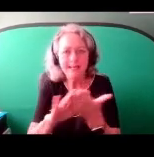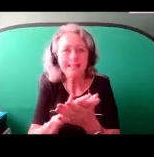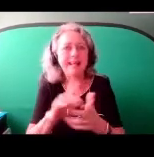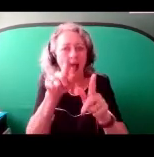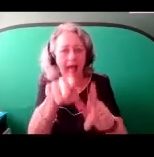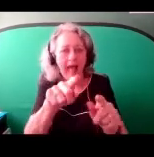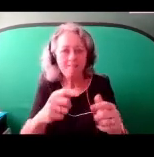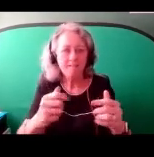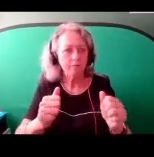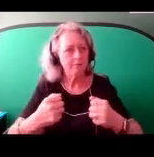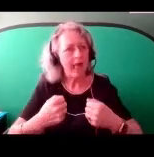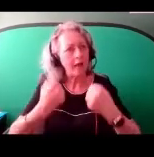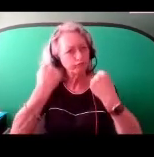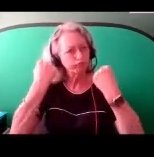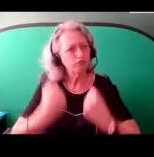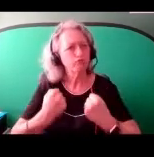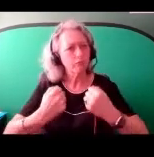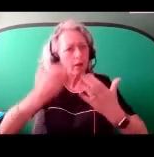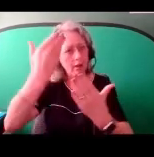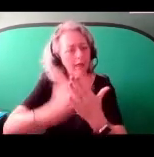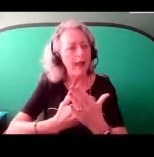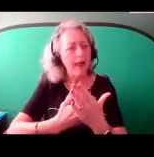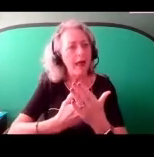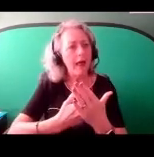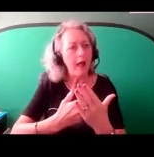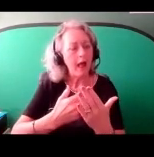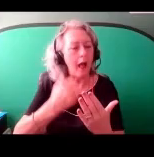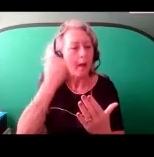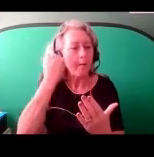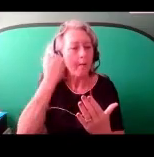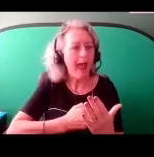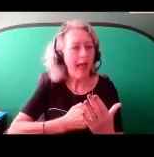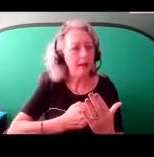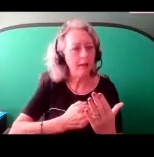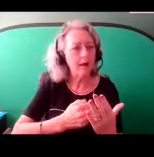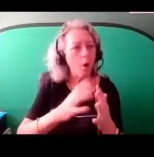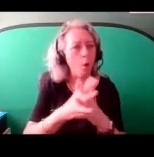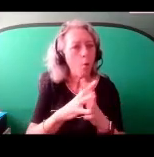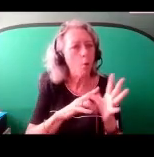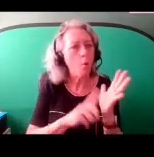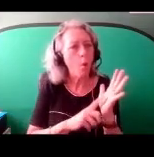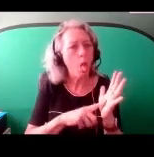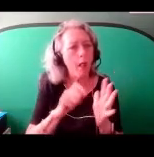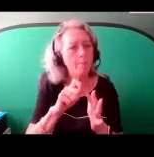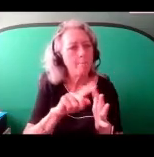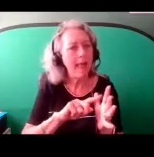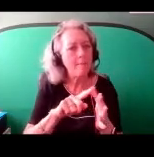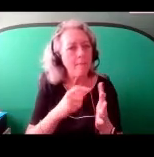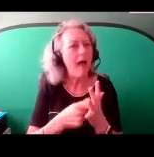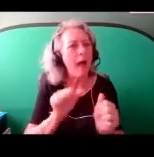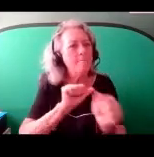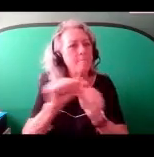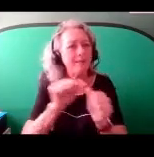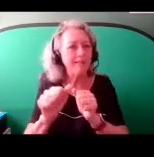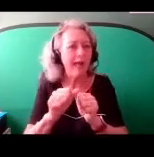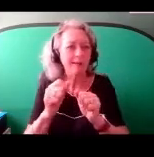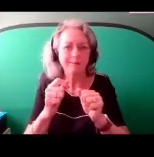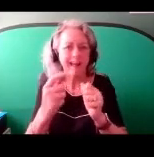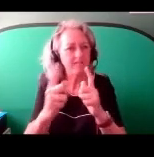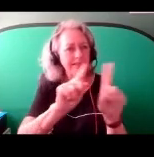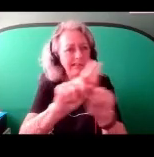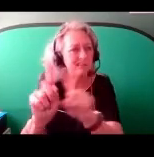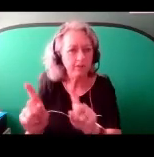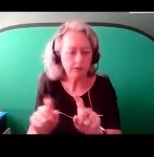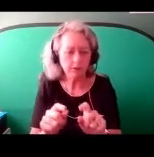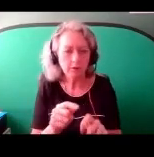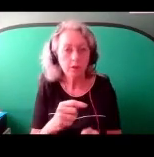solid black wallpaper, which is a lot easier, and the apps are more defined, standing out as they are. And often